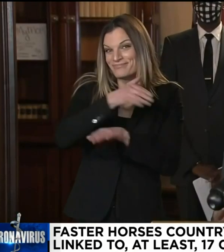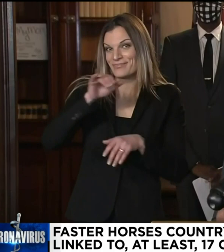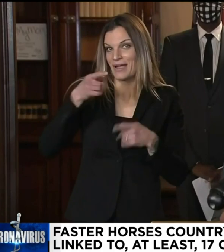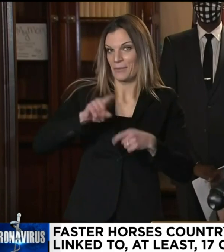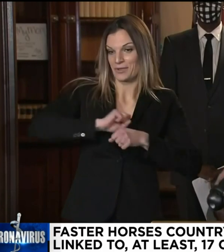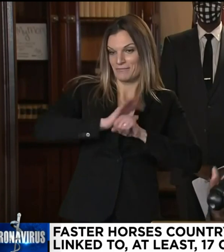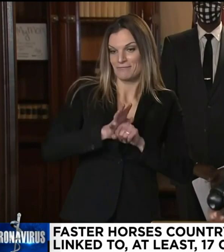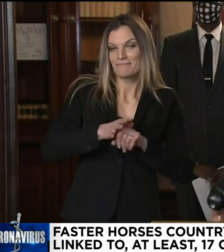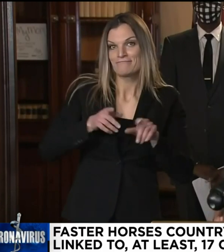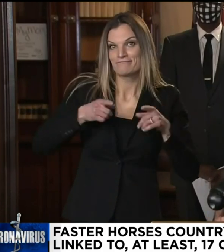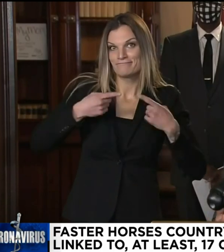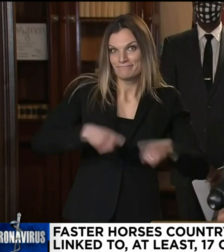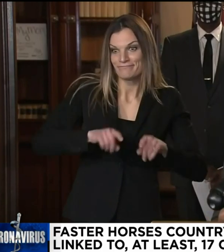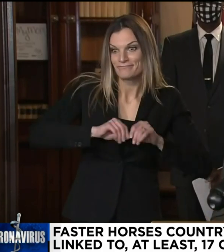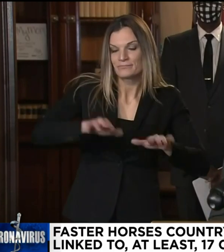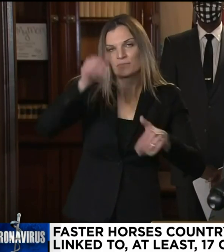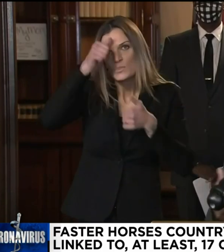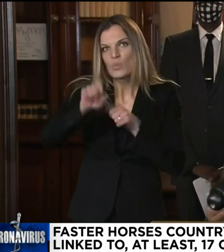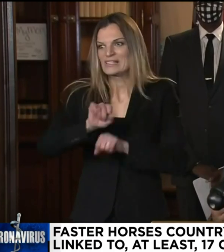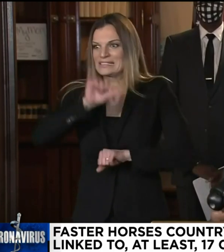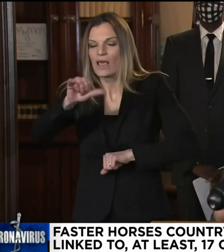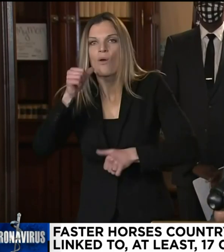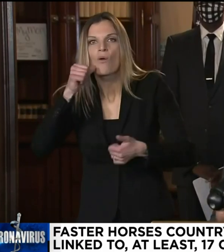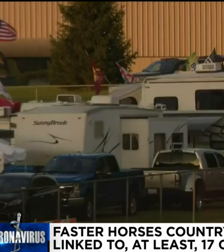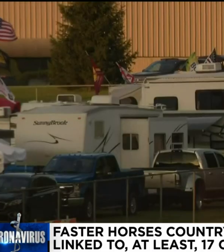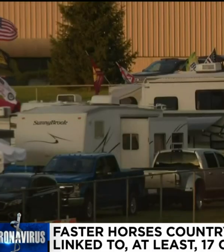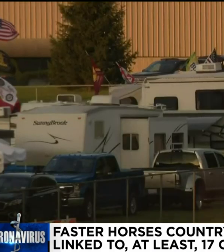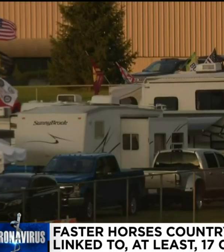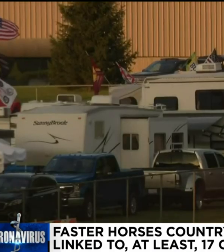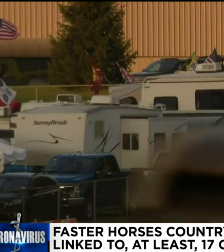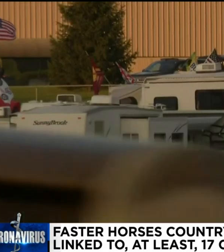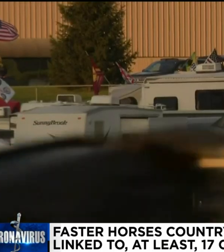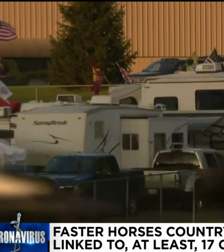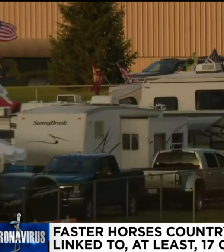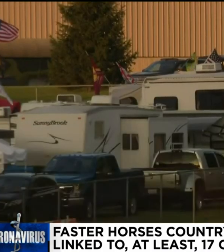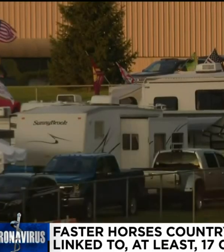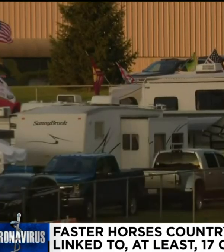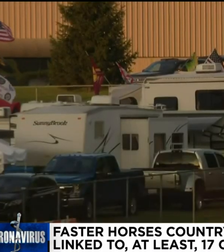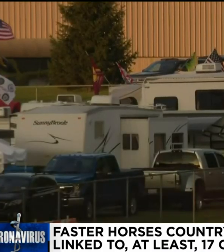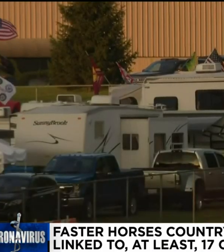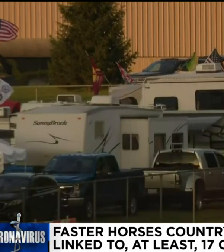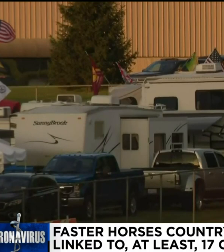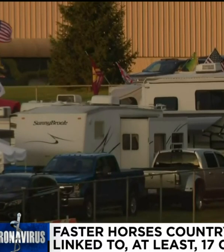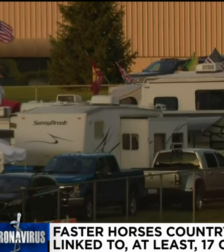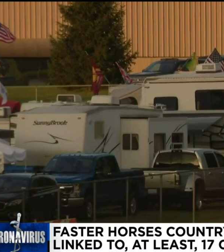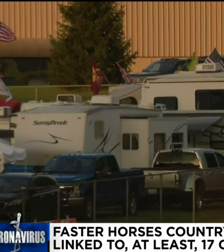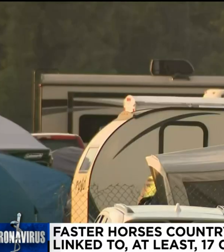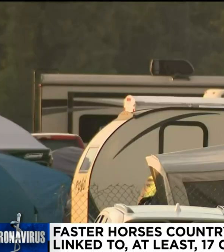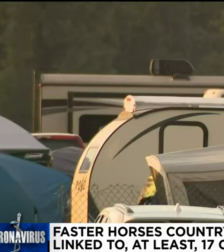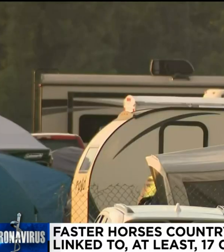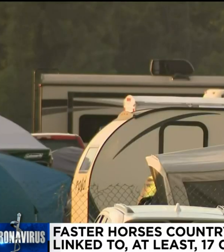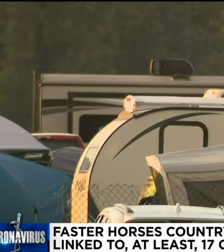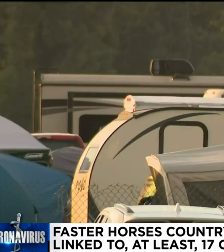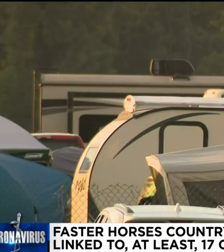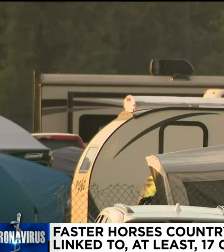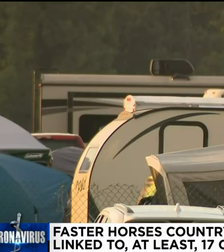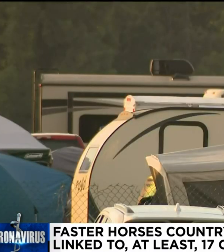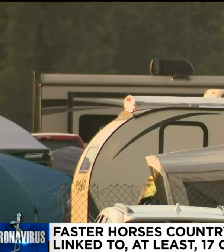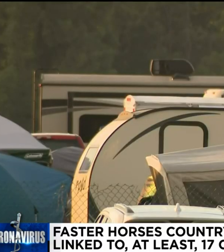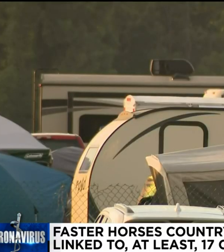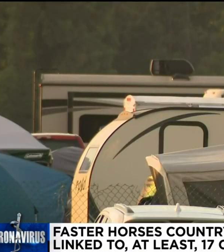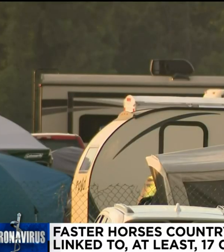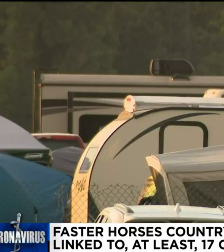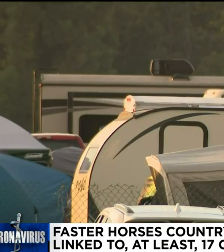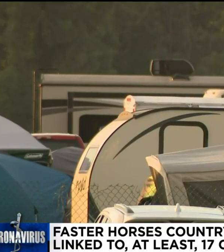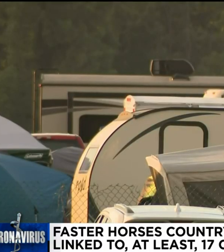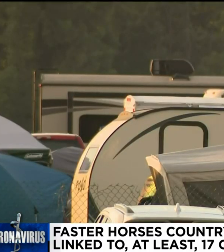chief deputy for health with Michigan Department of Health and Human Services says people who were there may have been exposed, and now they're working with